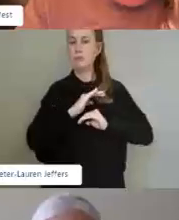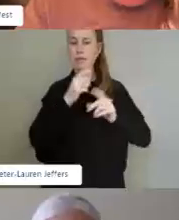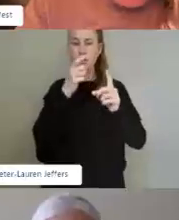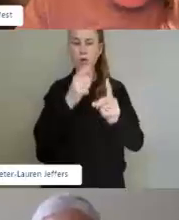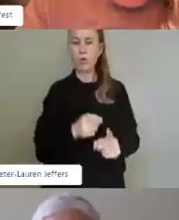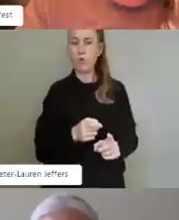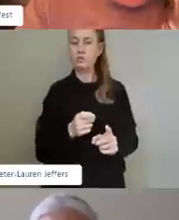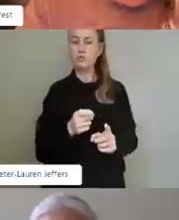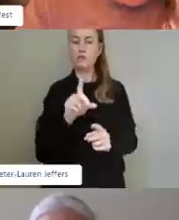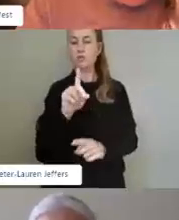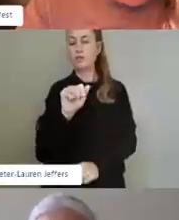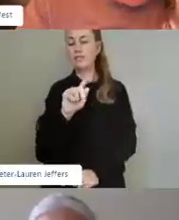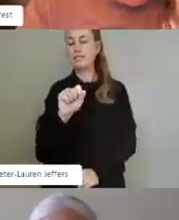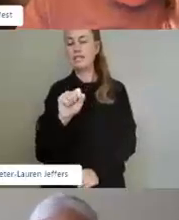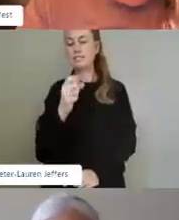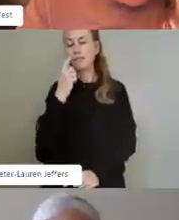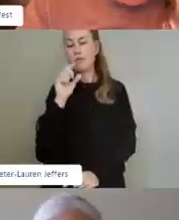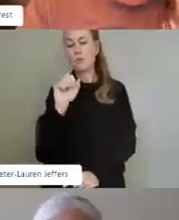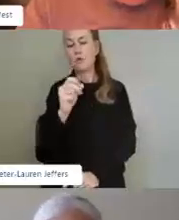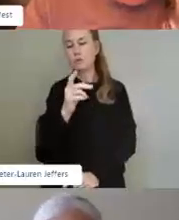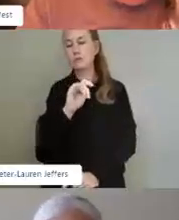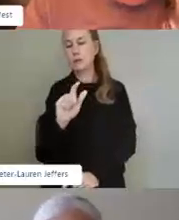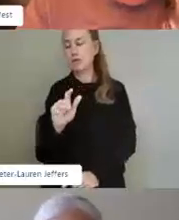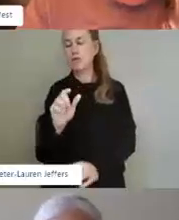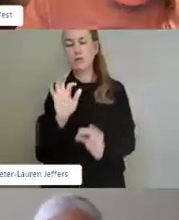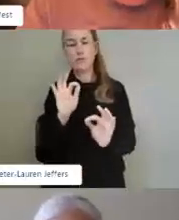the spill. And then